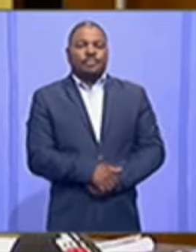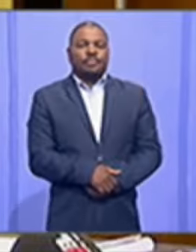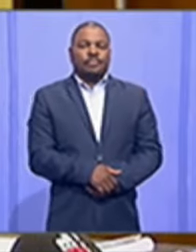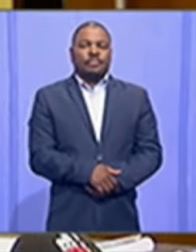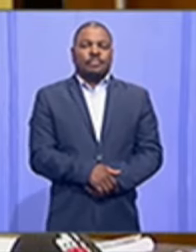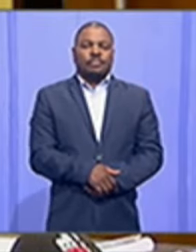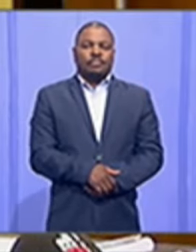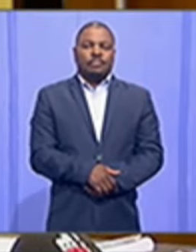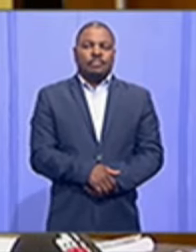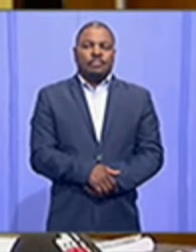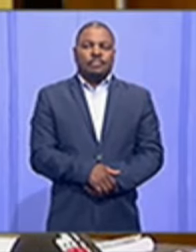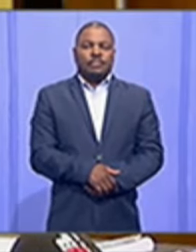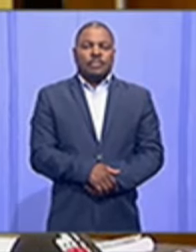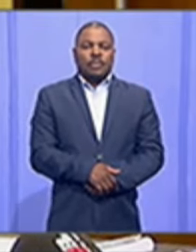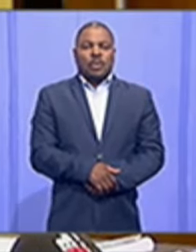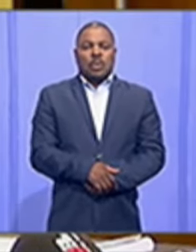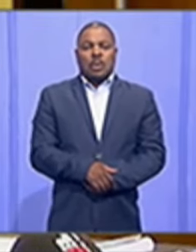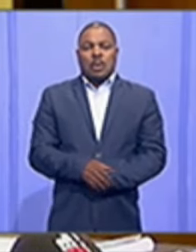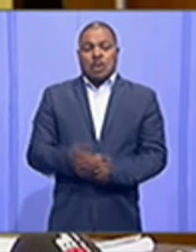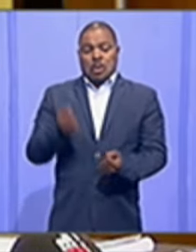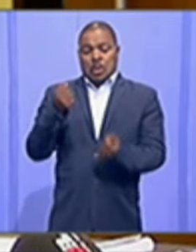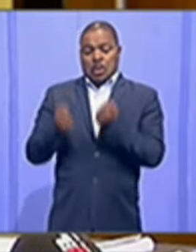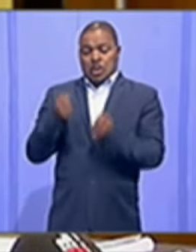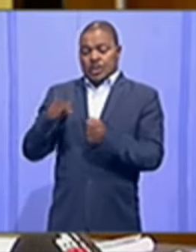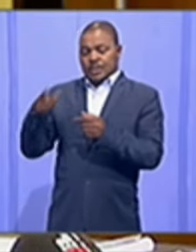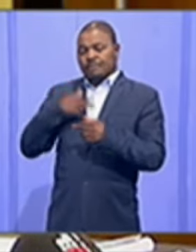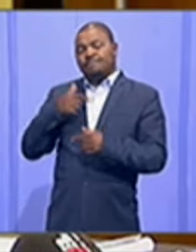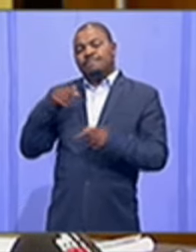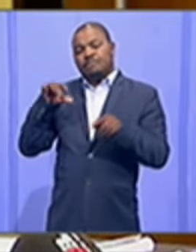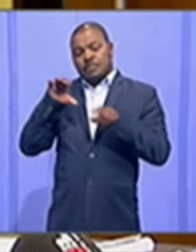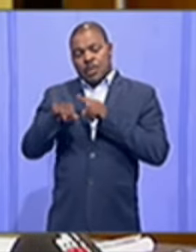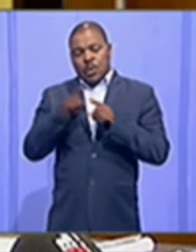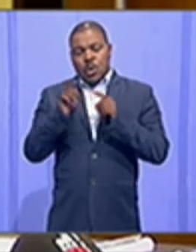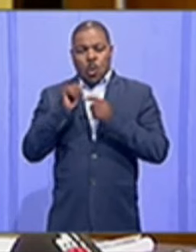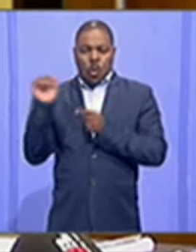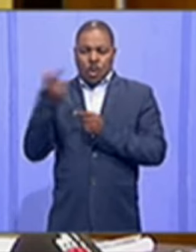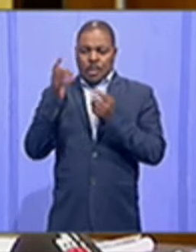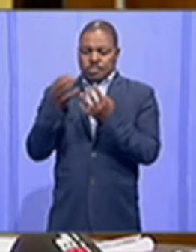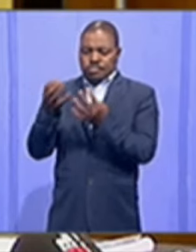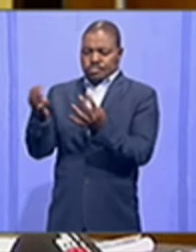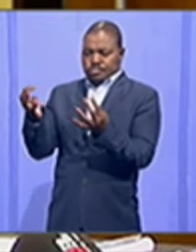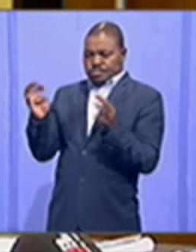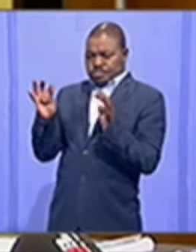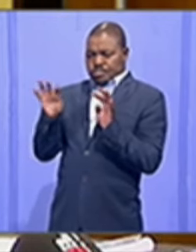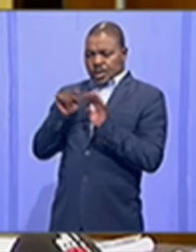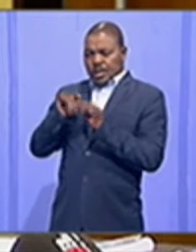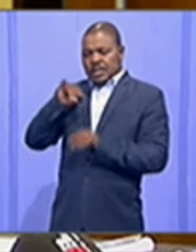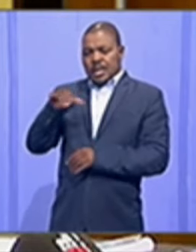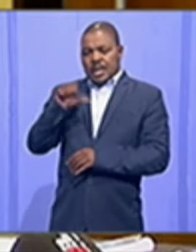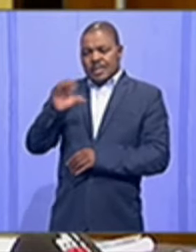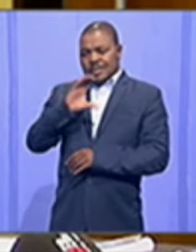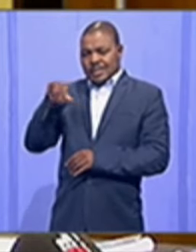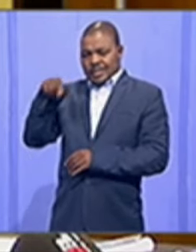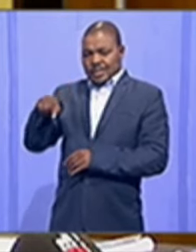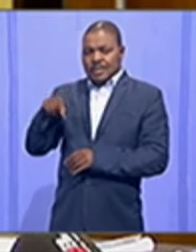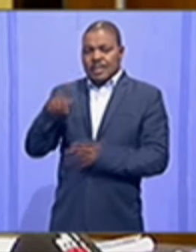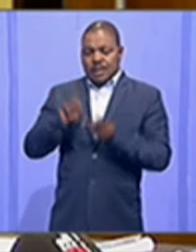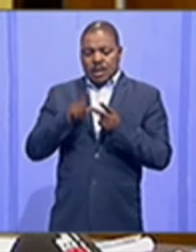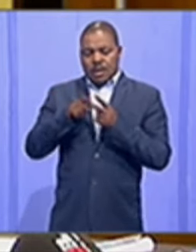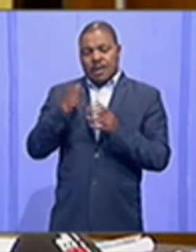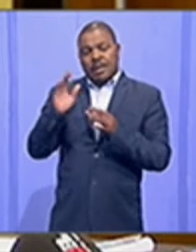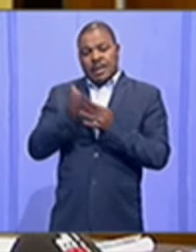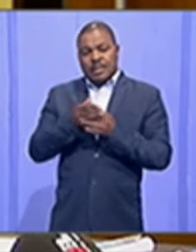While the courts in 62, while the courts have acknowledged that the list of office bearers composing of the JSC is carefully structured, the case is confirmed